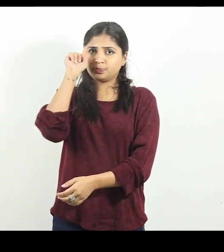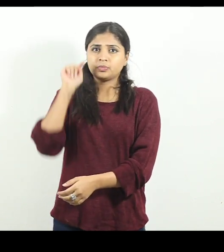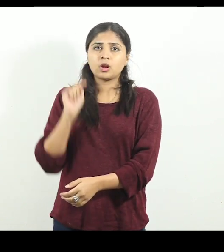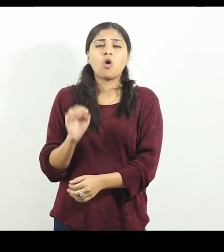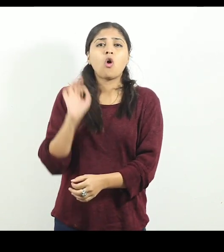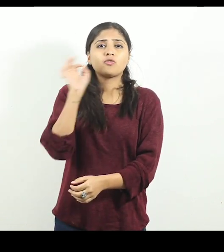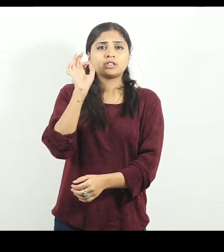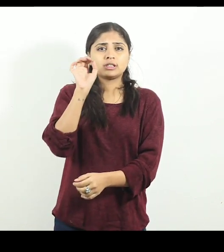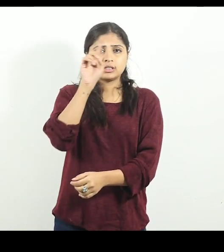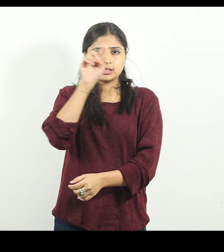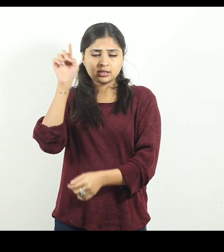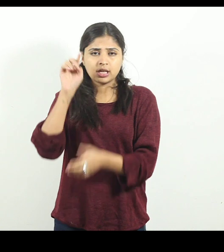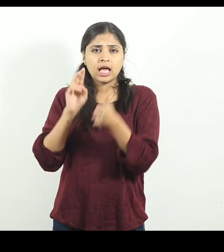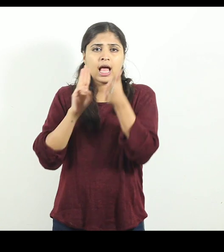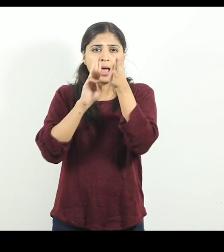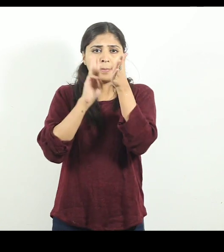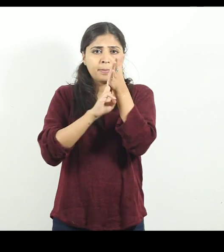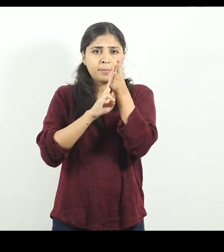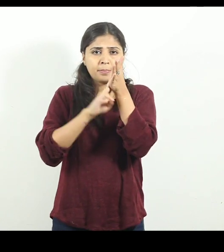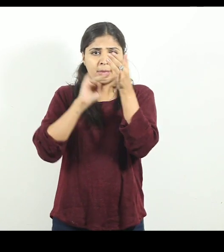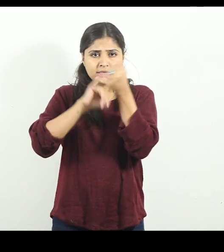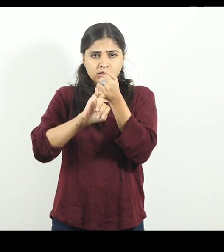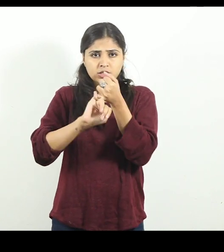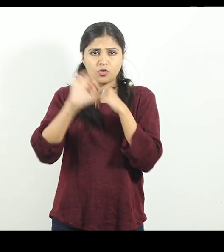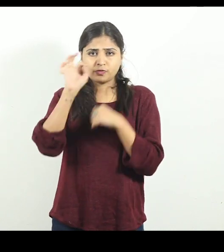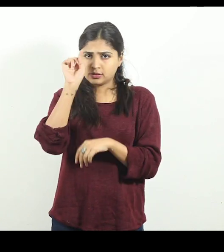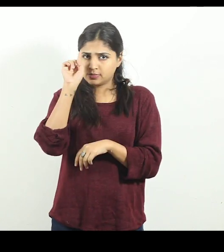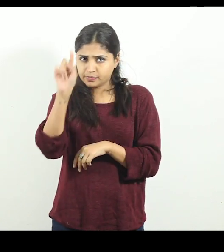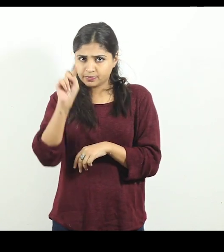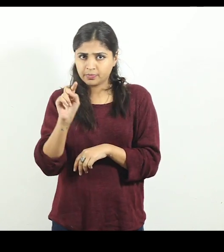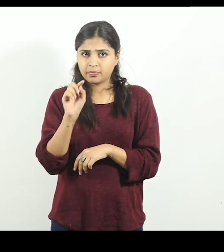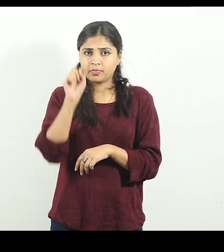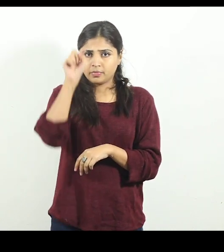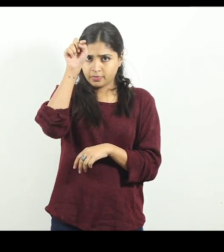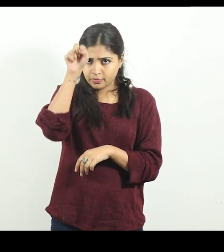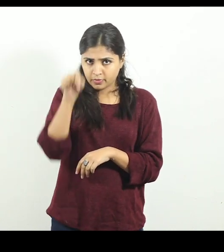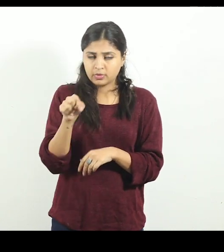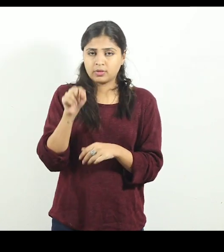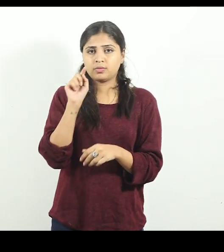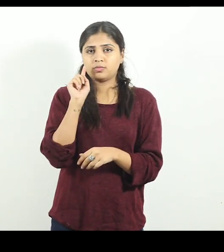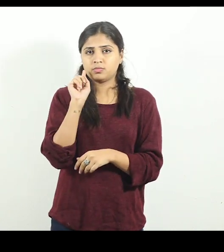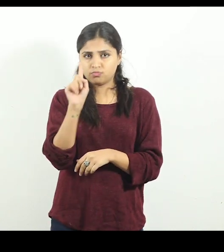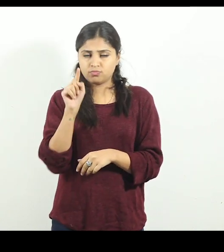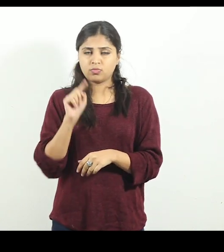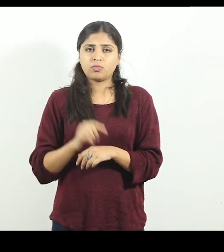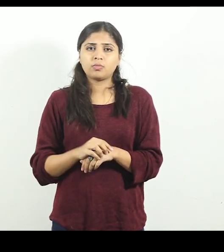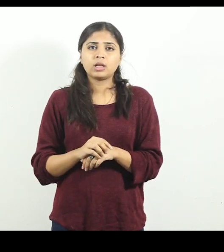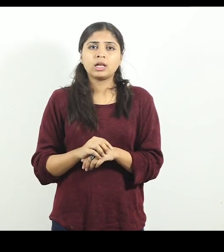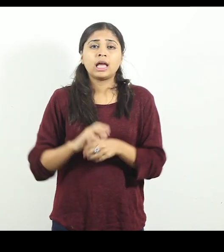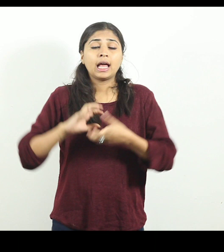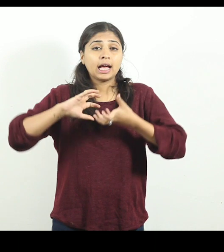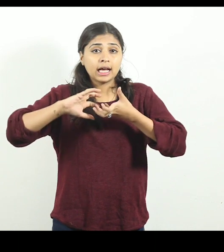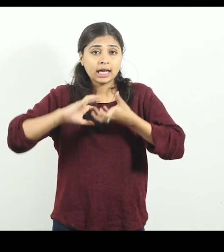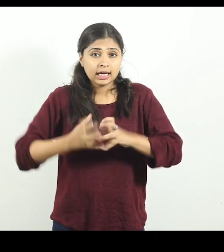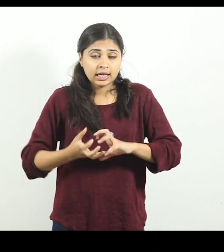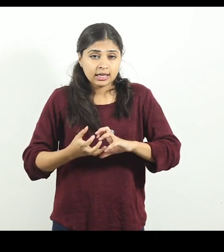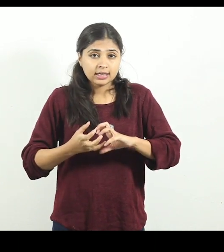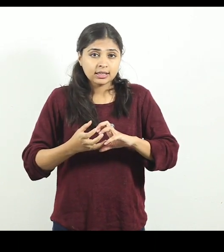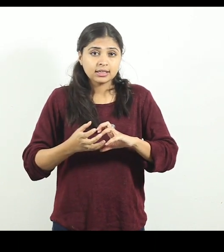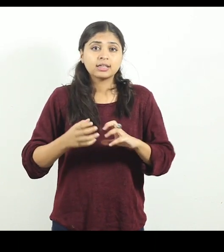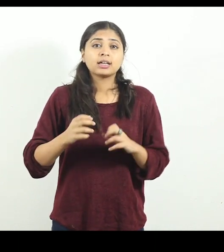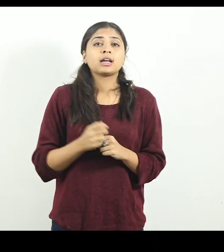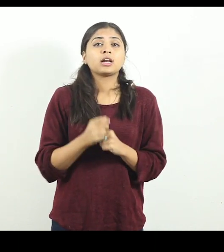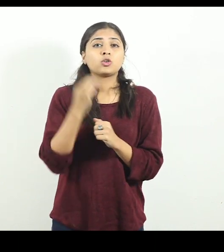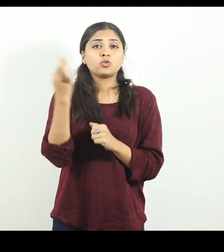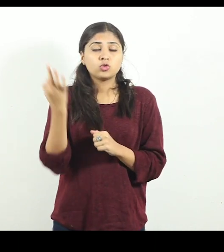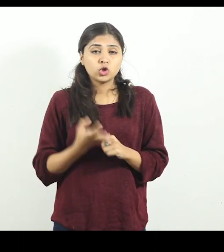Number 3. Highlight Microsoft Office. Number 4. Click on Microsoft Word. Create a new document.